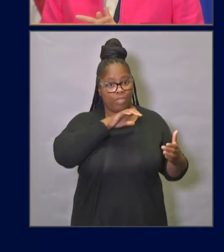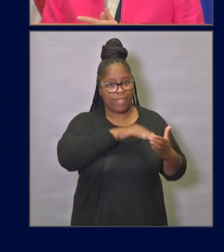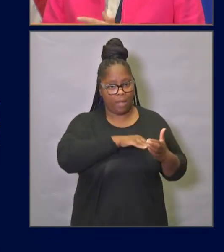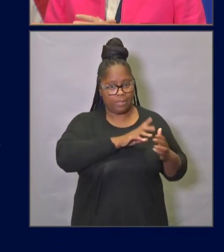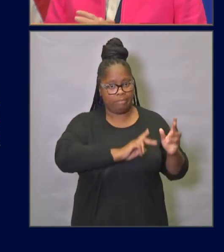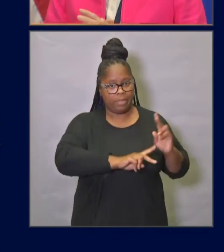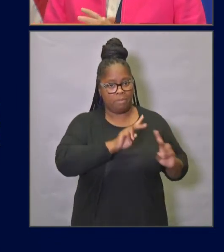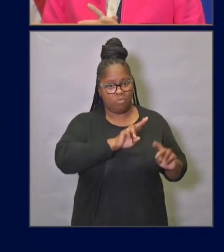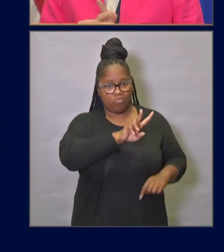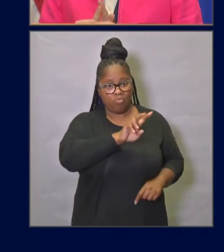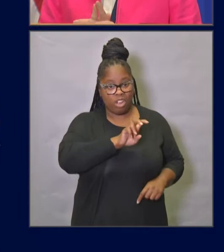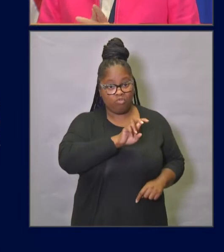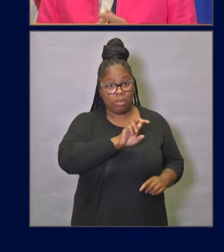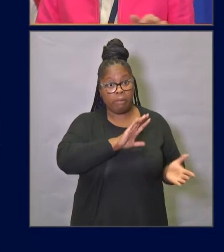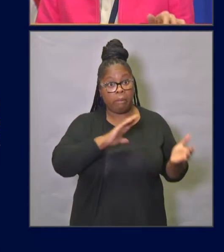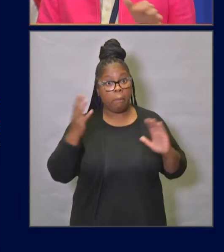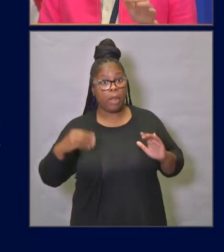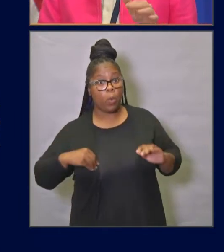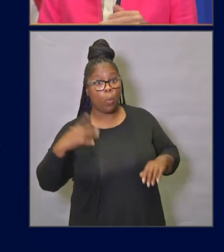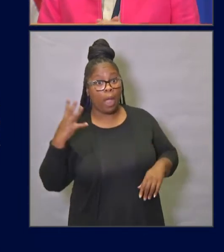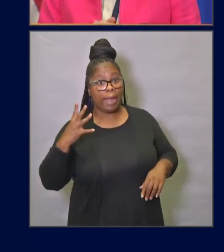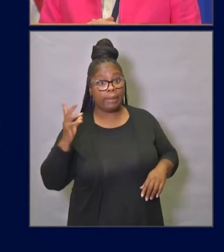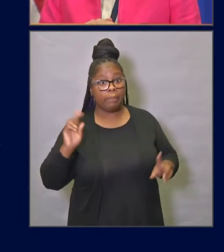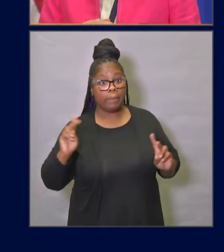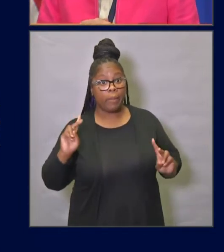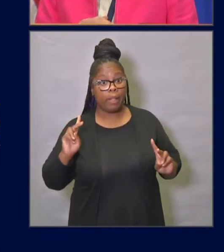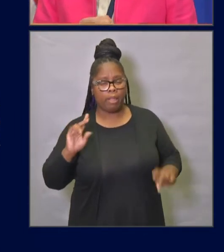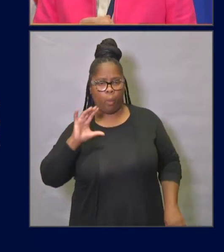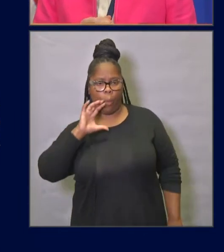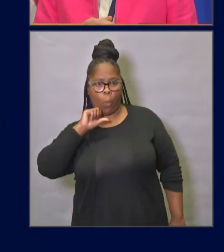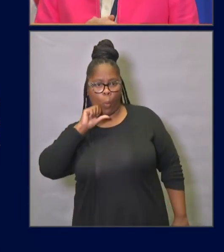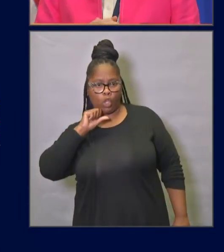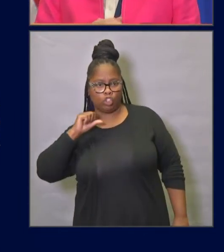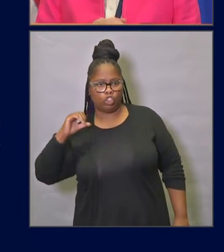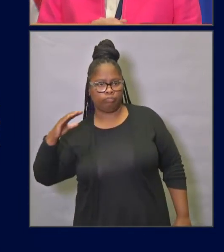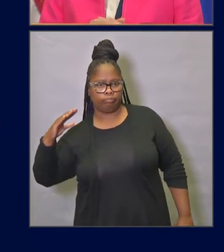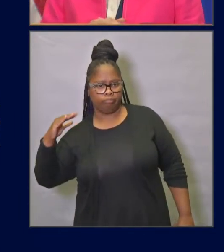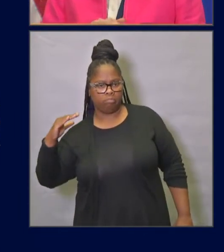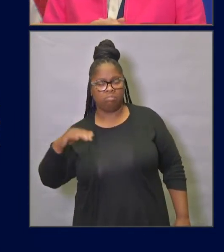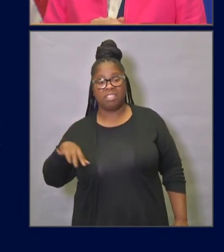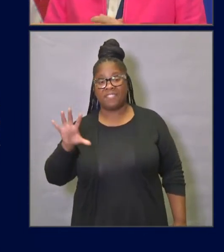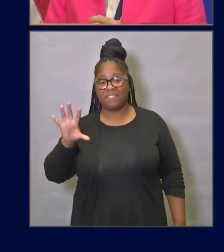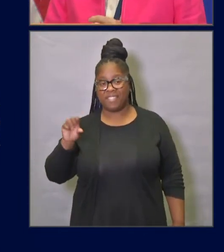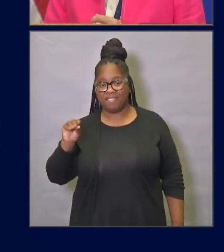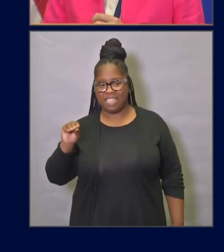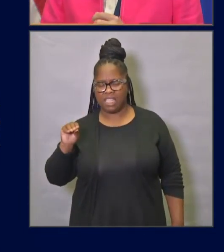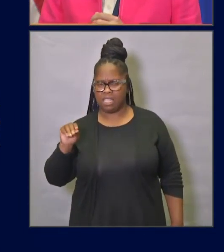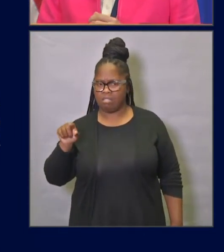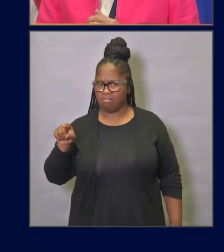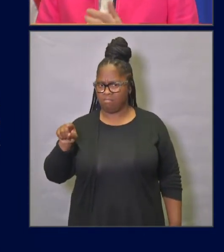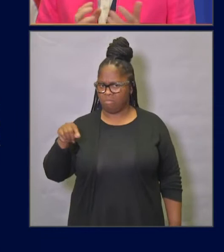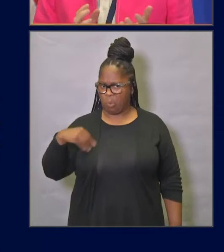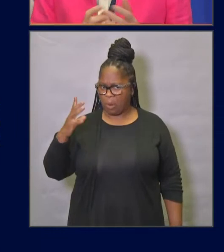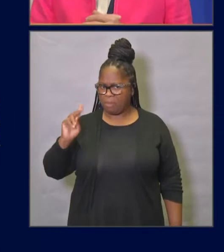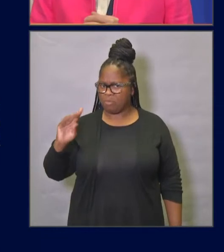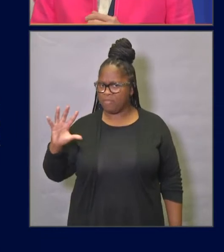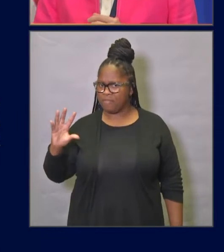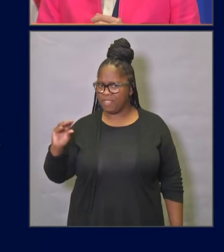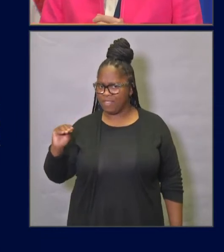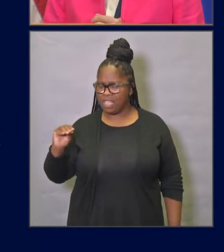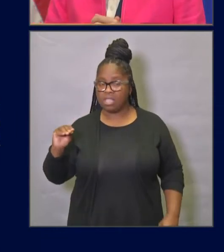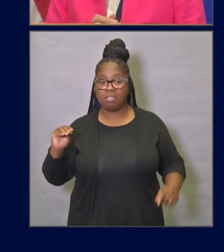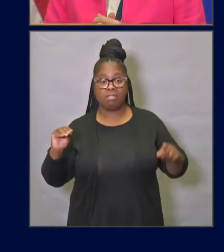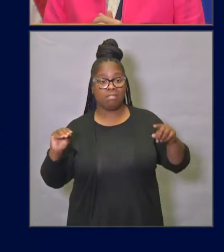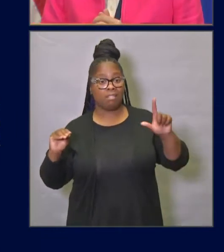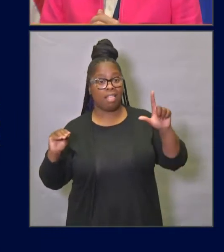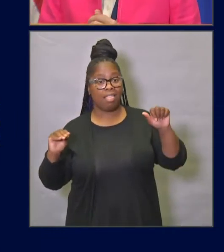than the rate for white residents, which is the orange line, at 50 cases per day per 100,000, or 50 cases per